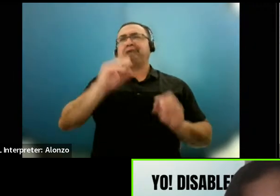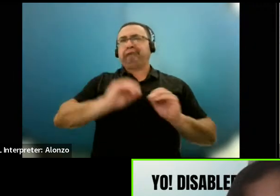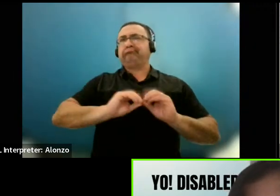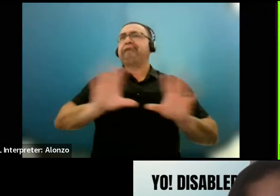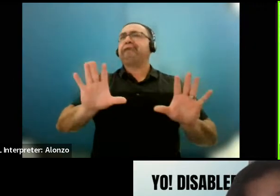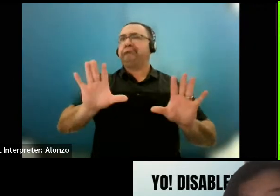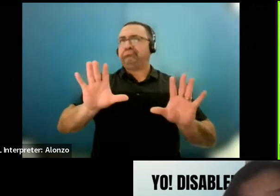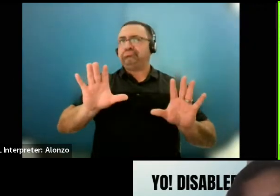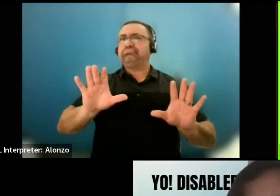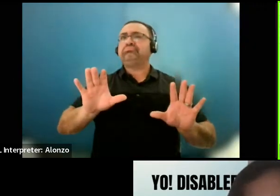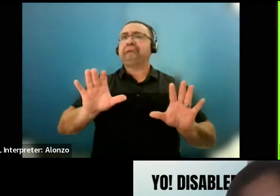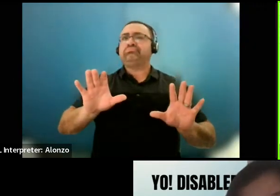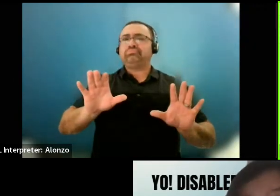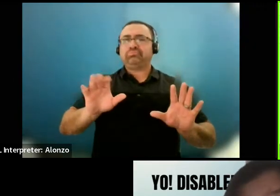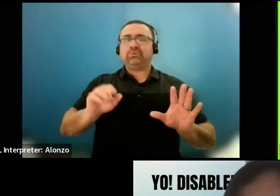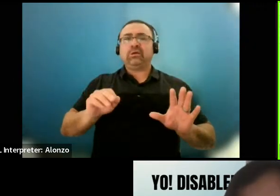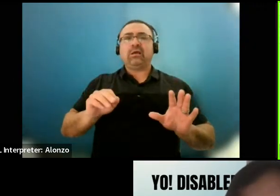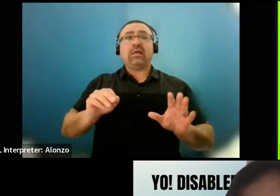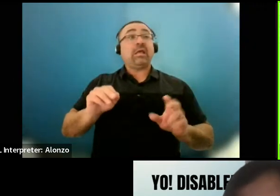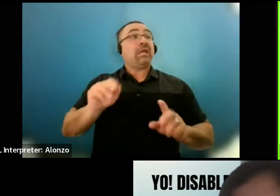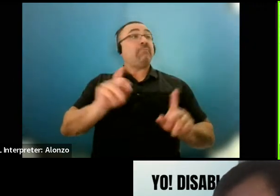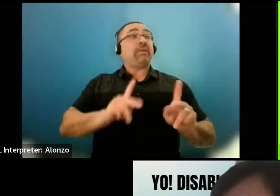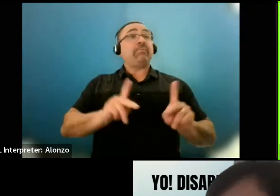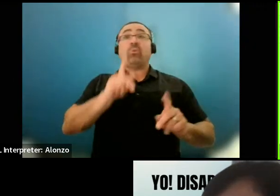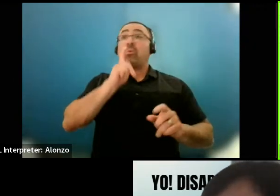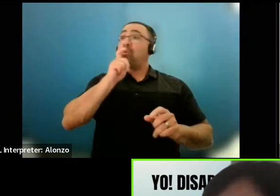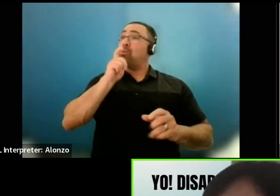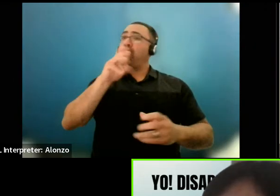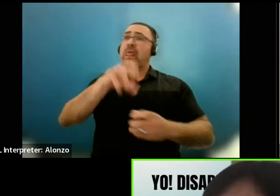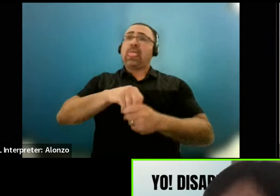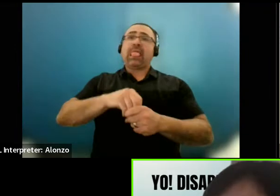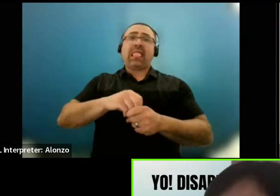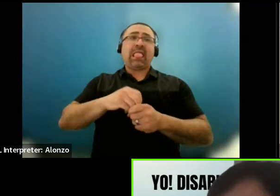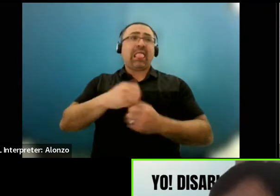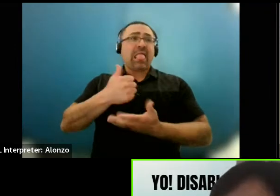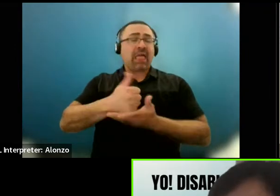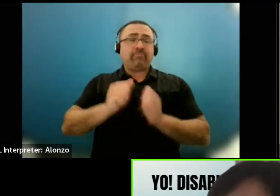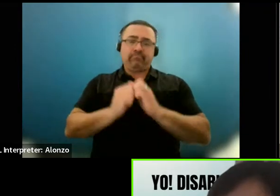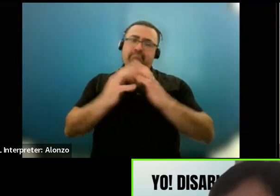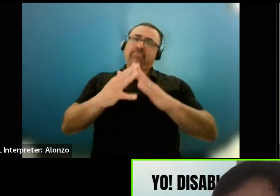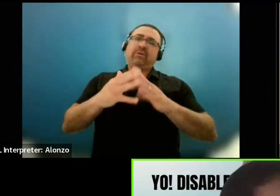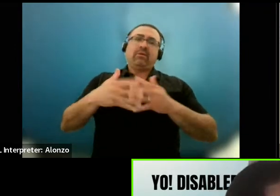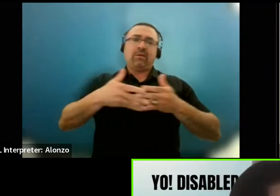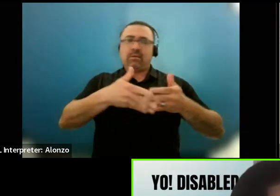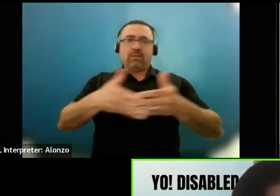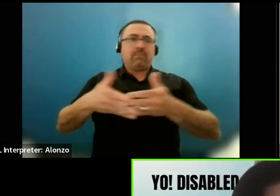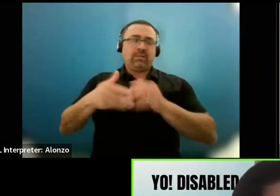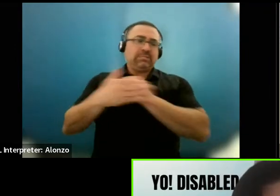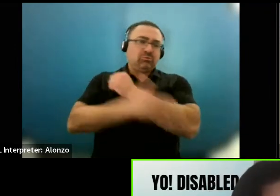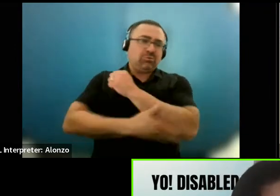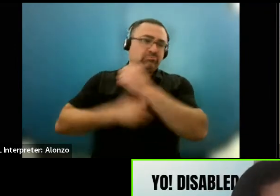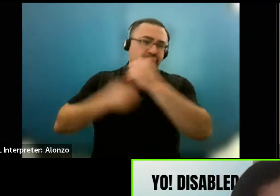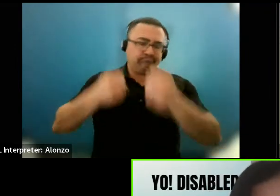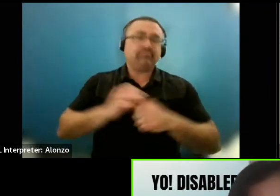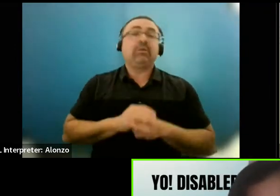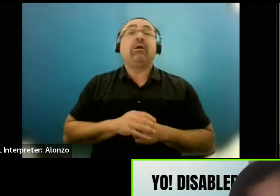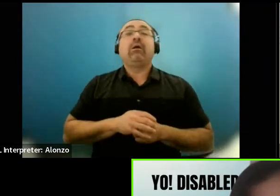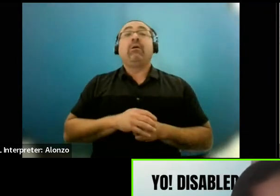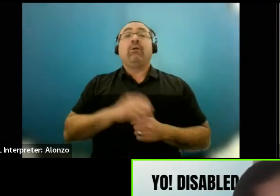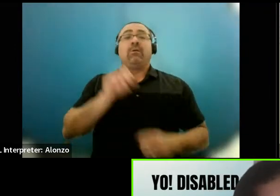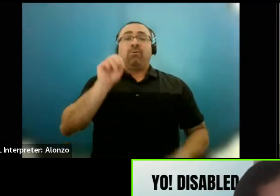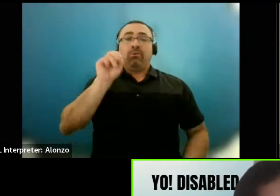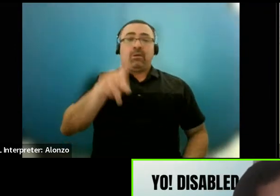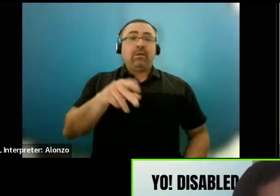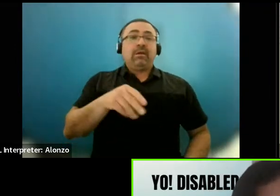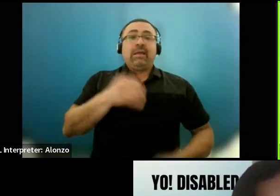like folks that have helped build this country be what it is. With that, we'll go into like